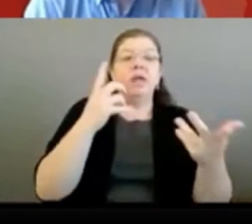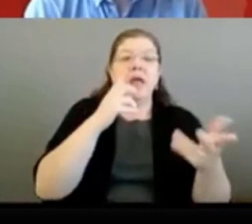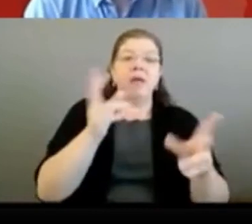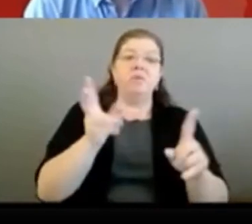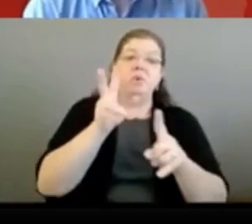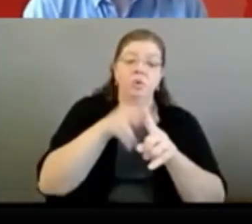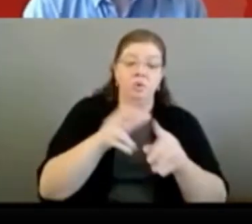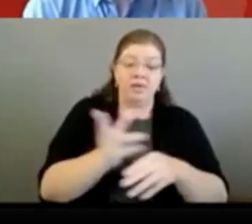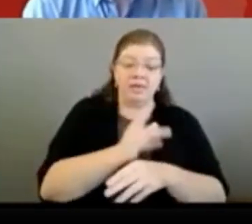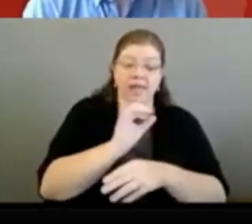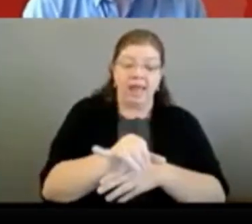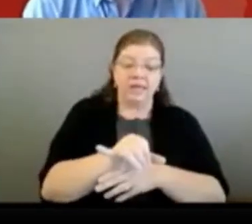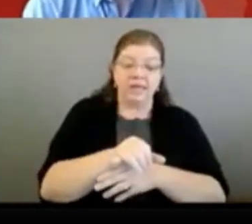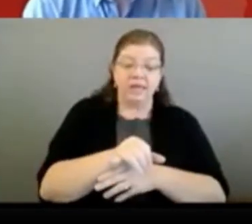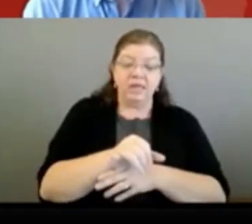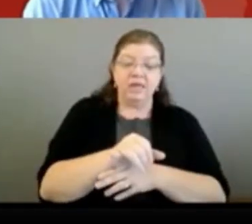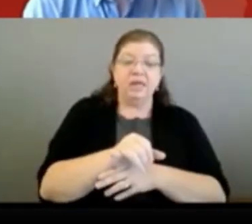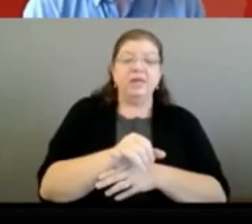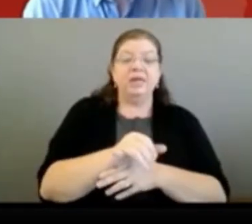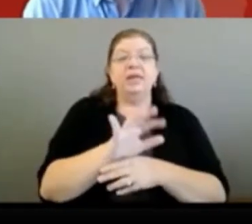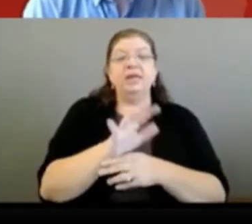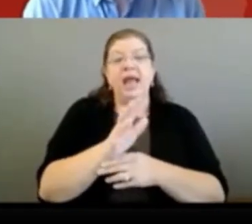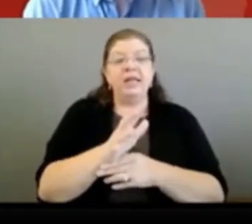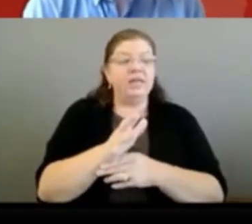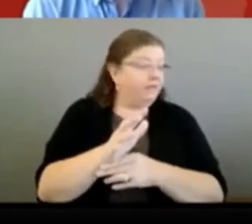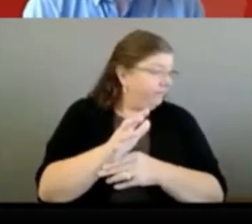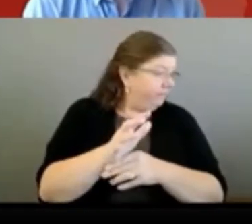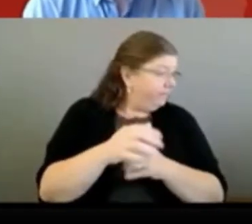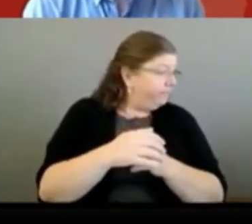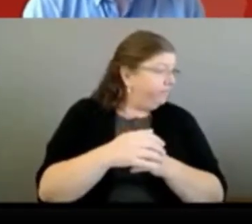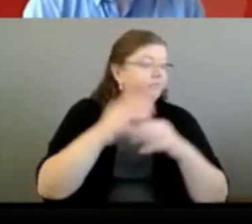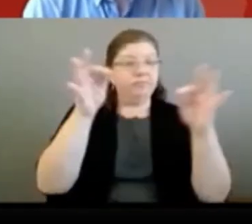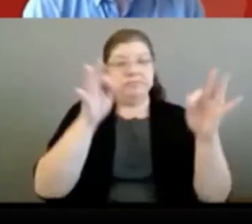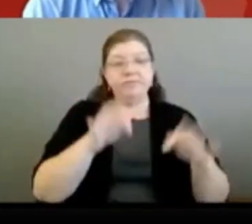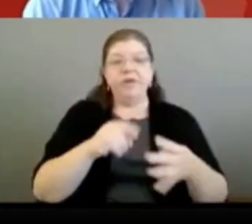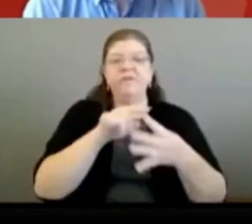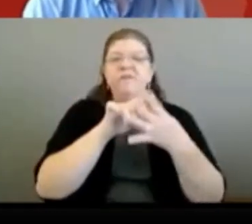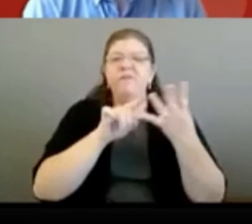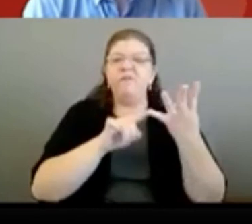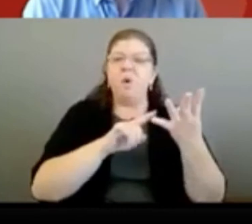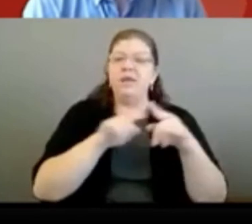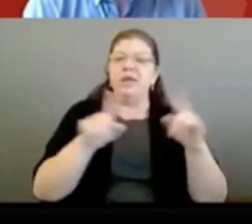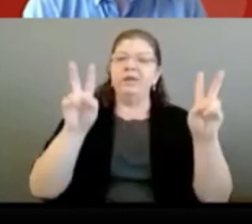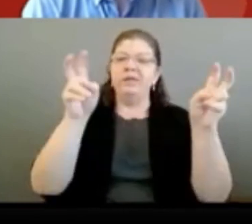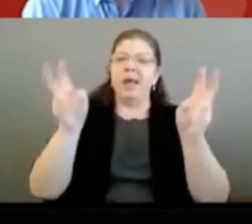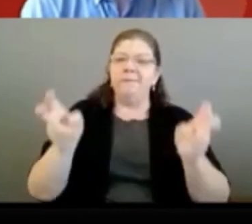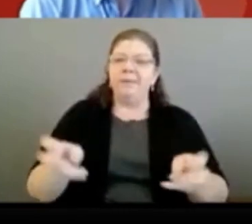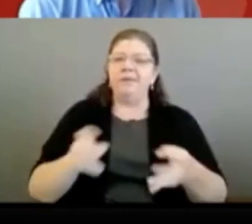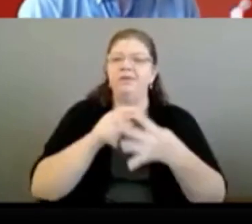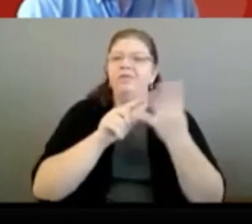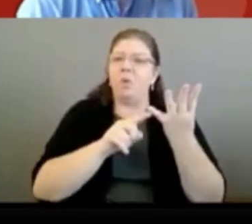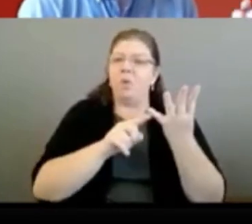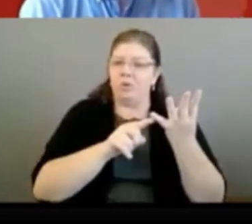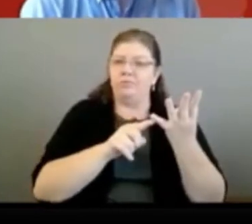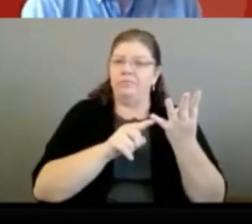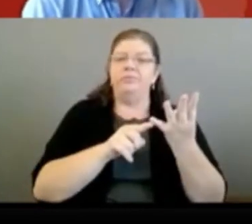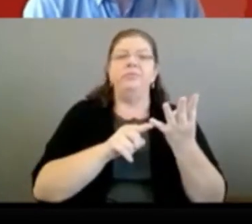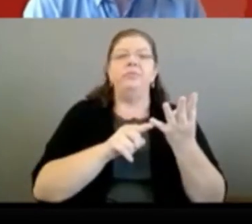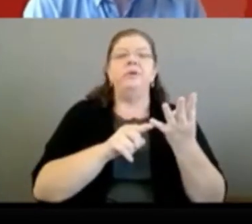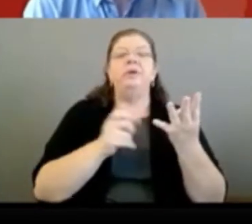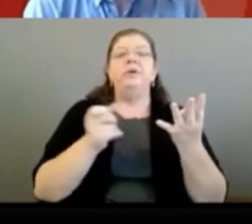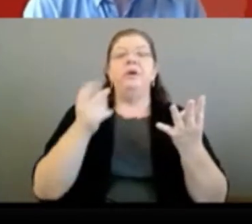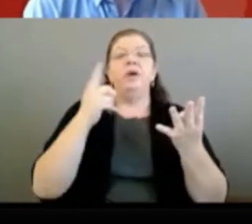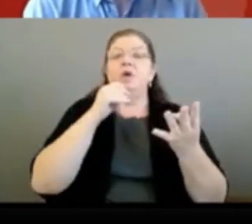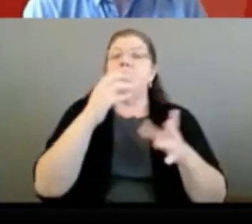to this, has kind of sorted out 4 different topics. And these topics, you don't get with